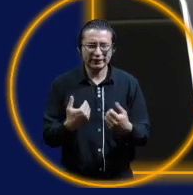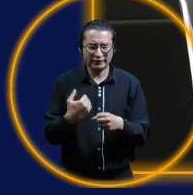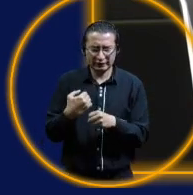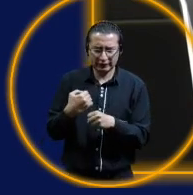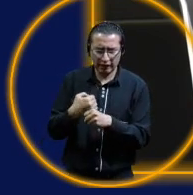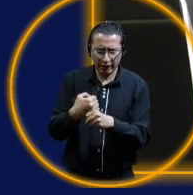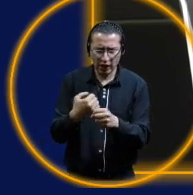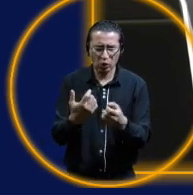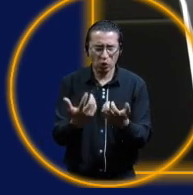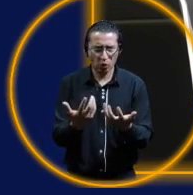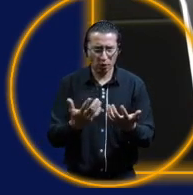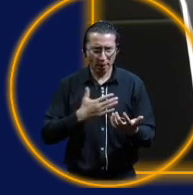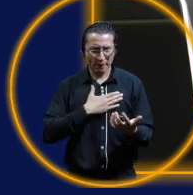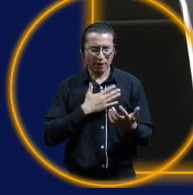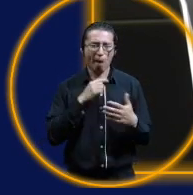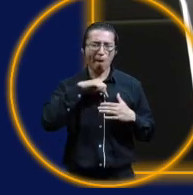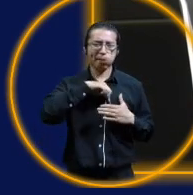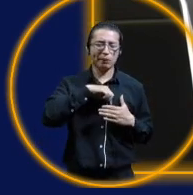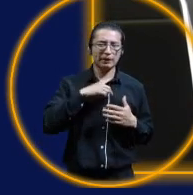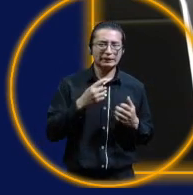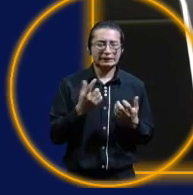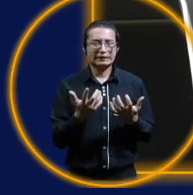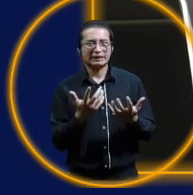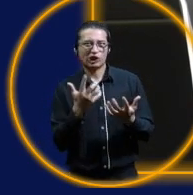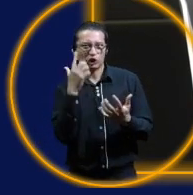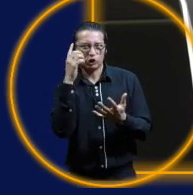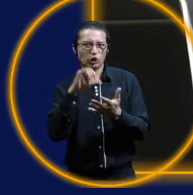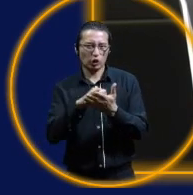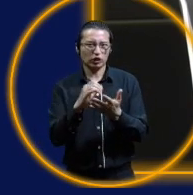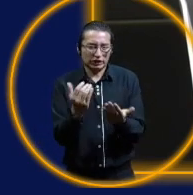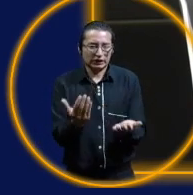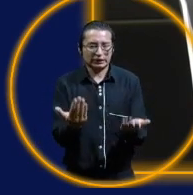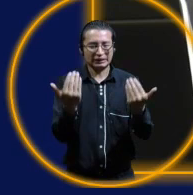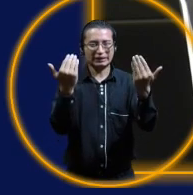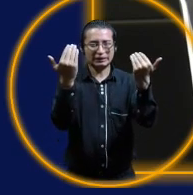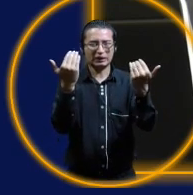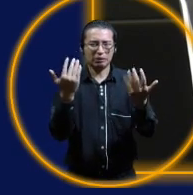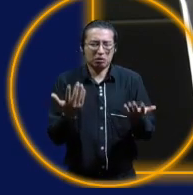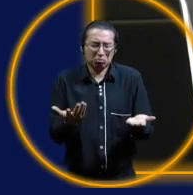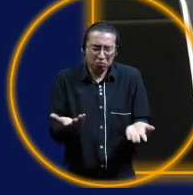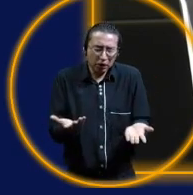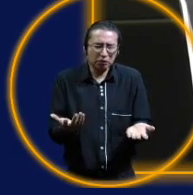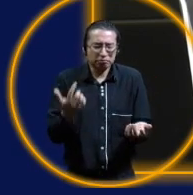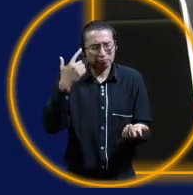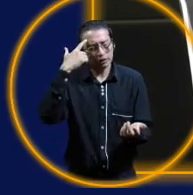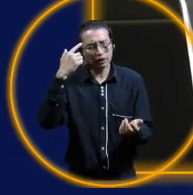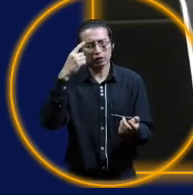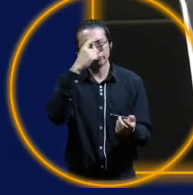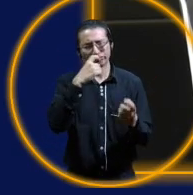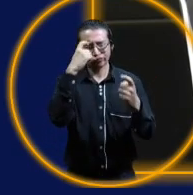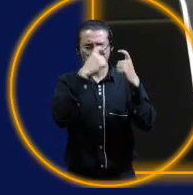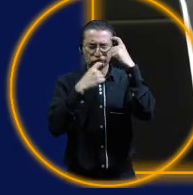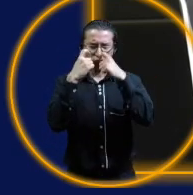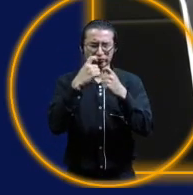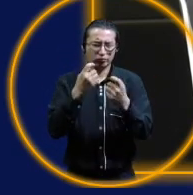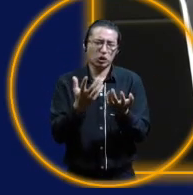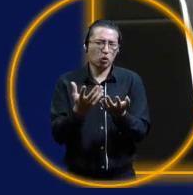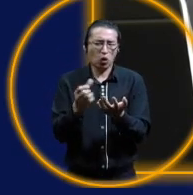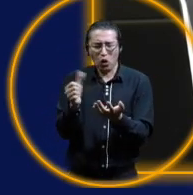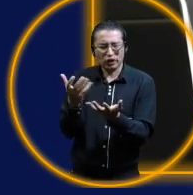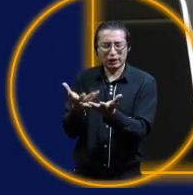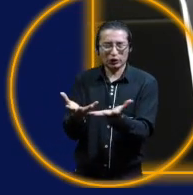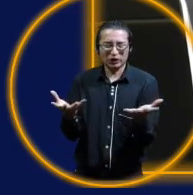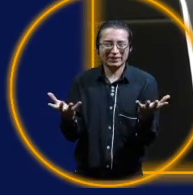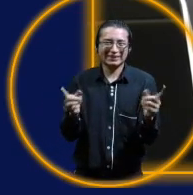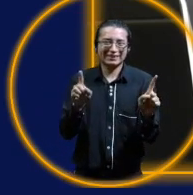important benefit that we need to at least like look at. There's a whole lot of other stuff to maybe be like,